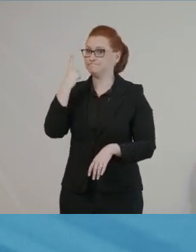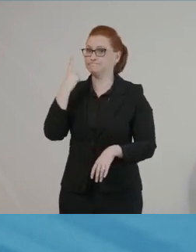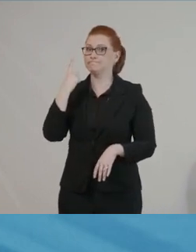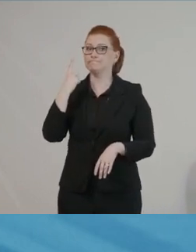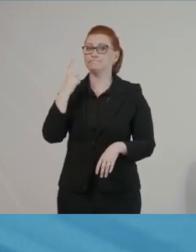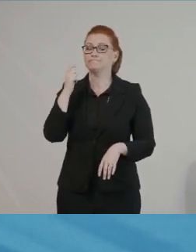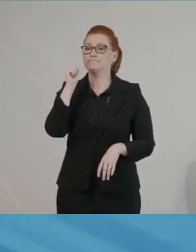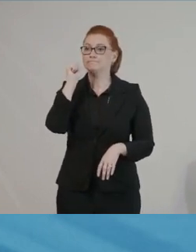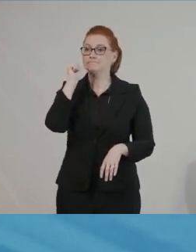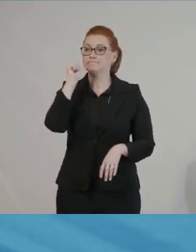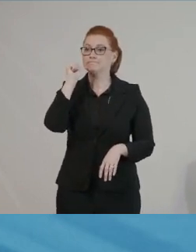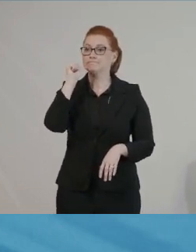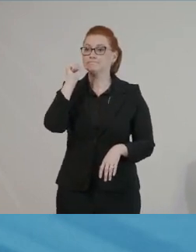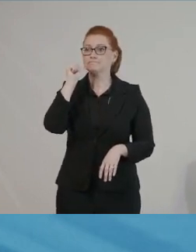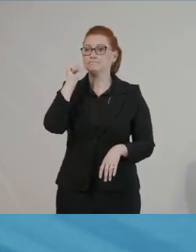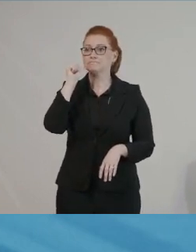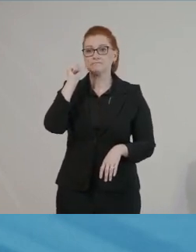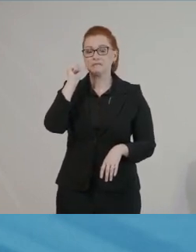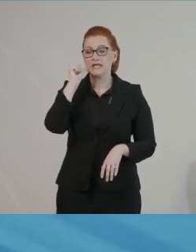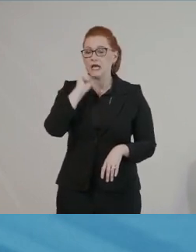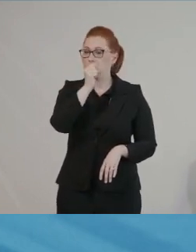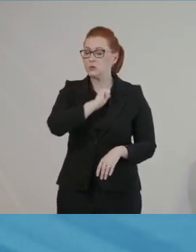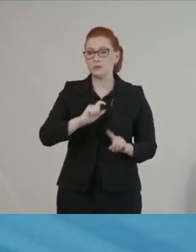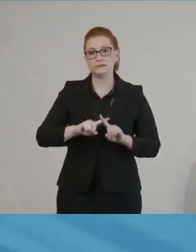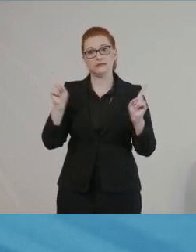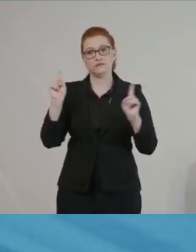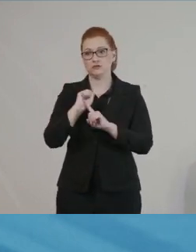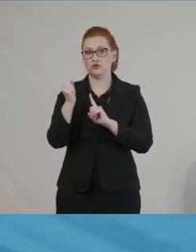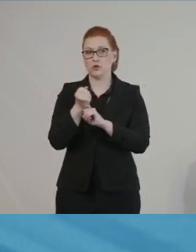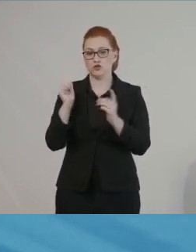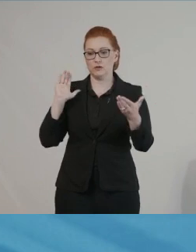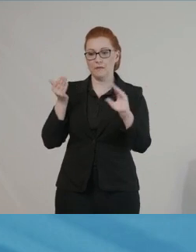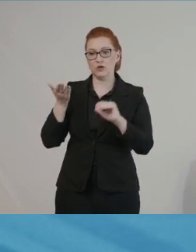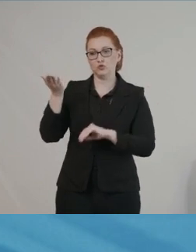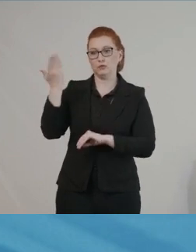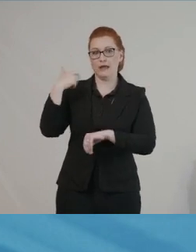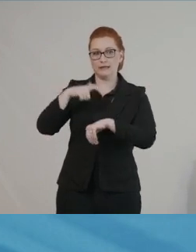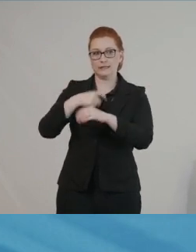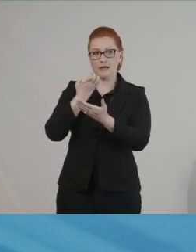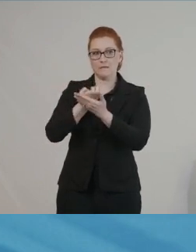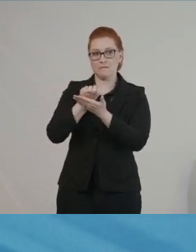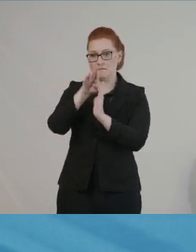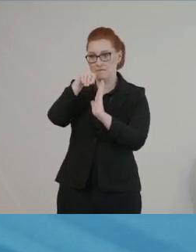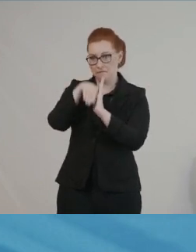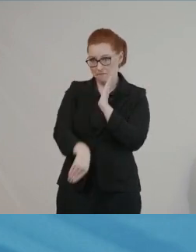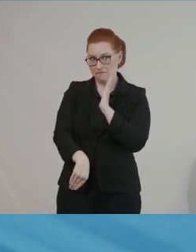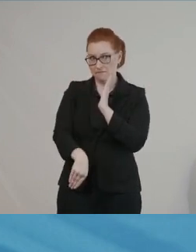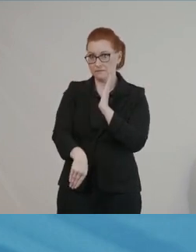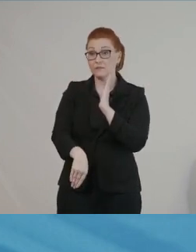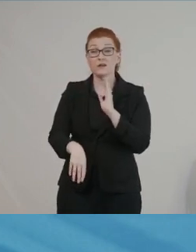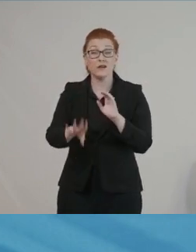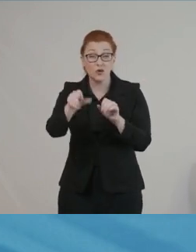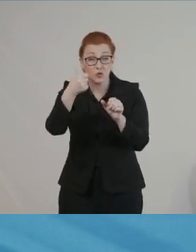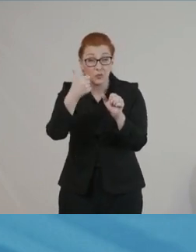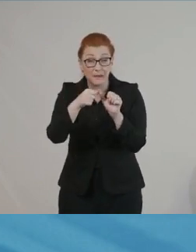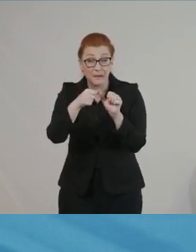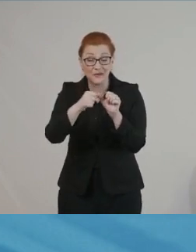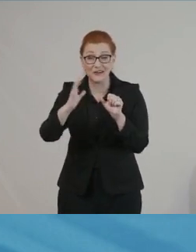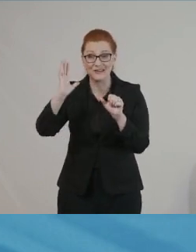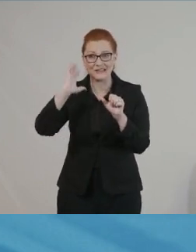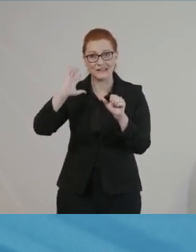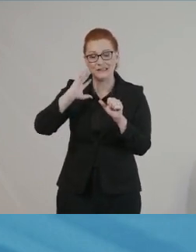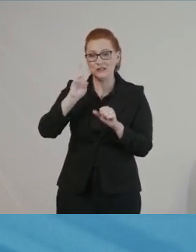was in the last recession. If you recall, once the economy fell off a cliff in 08